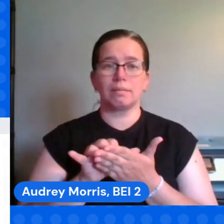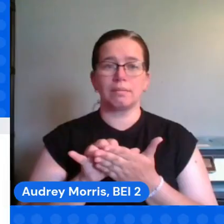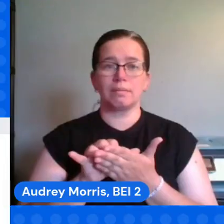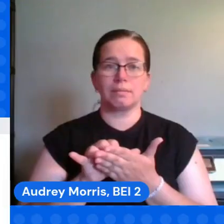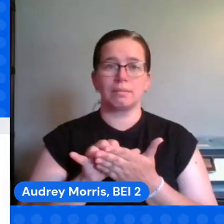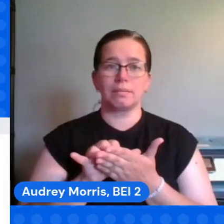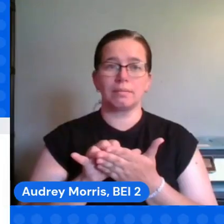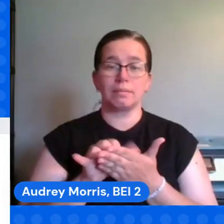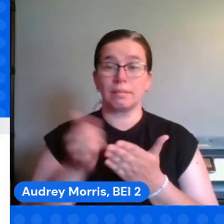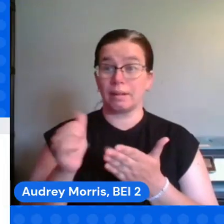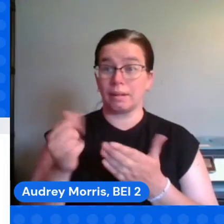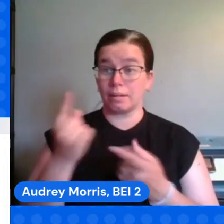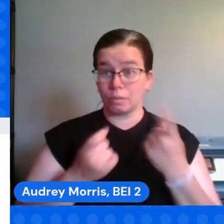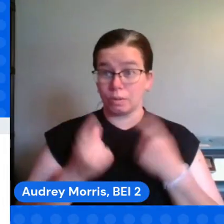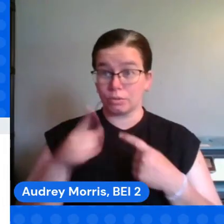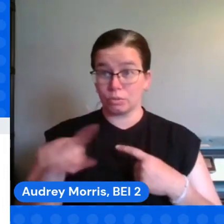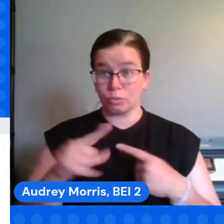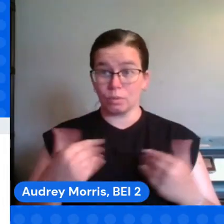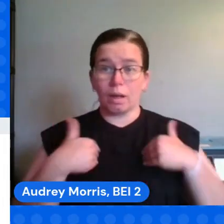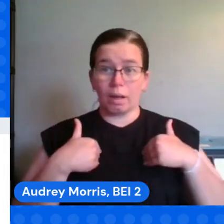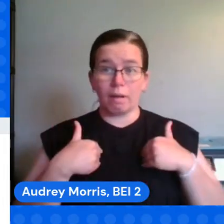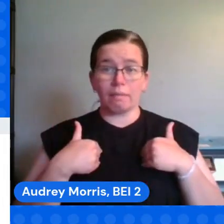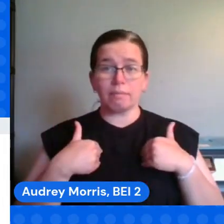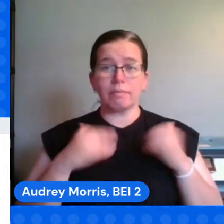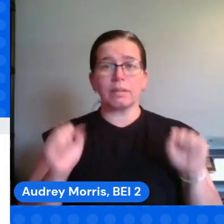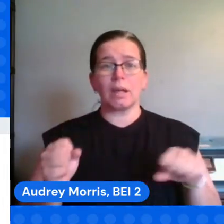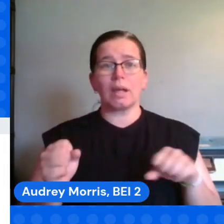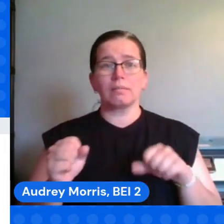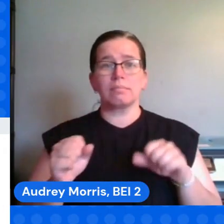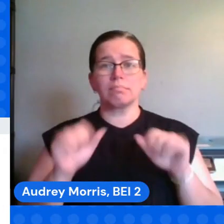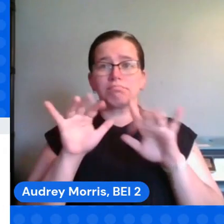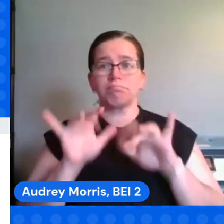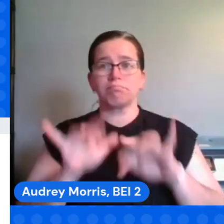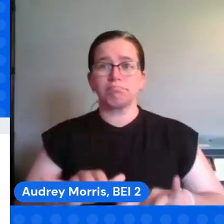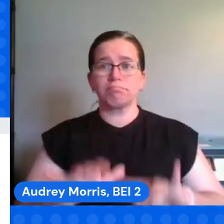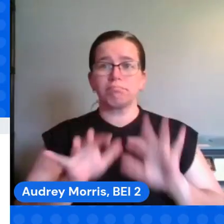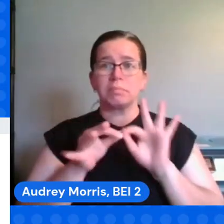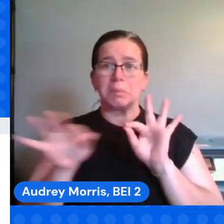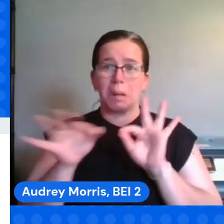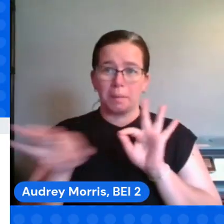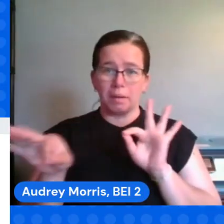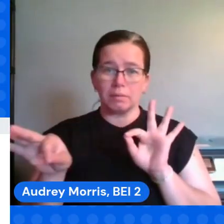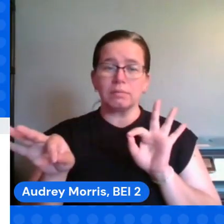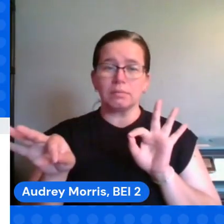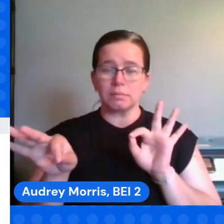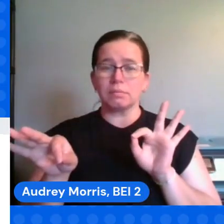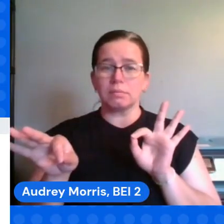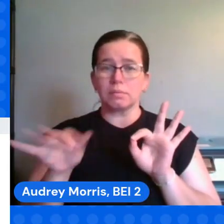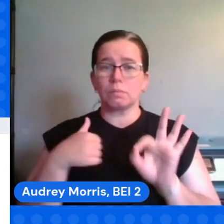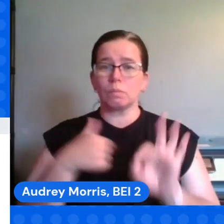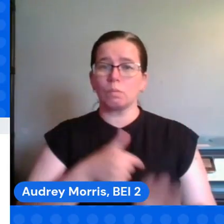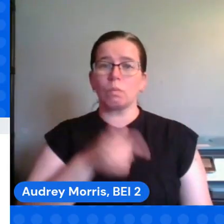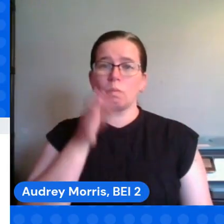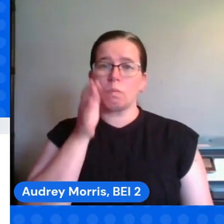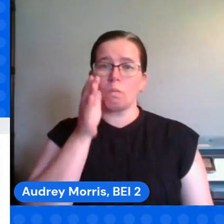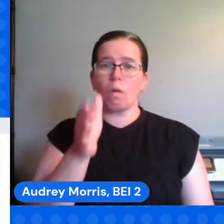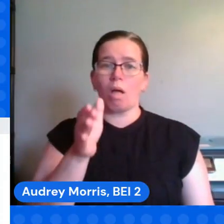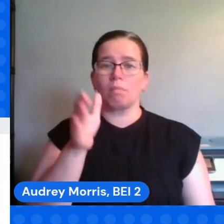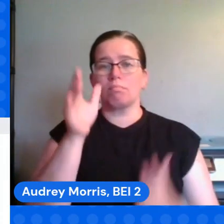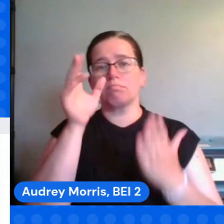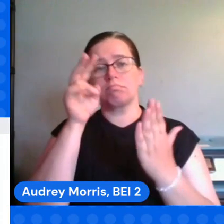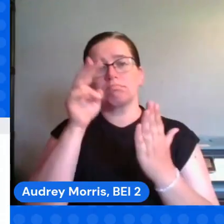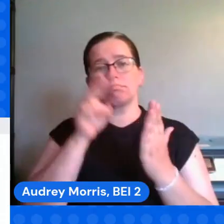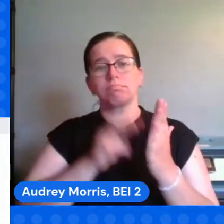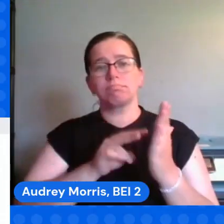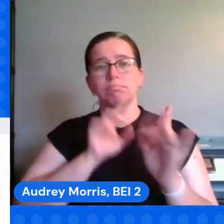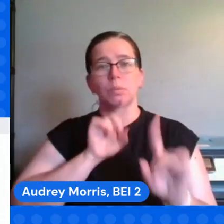any questions that you guys have, you can place in the comments section, and we will go through and